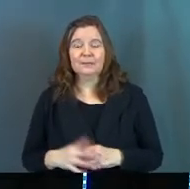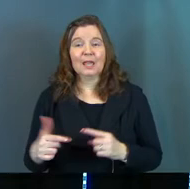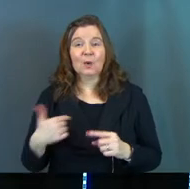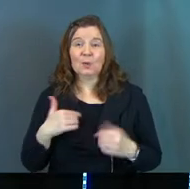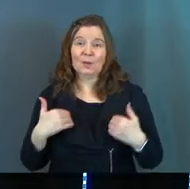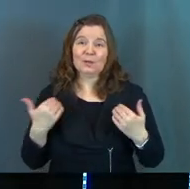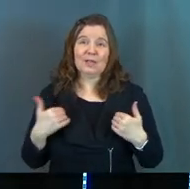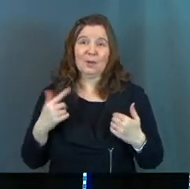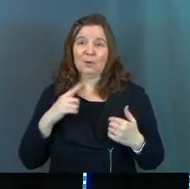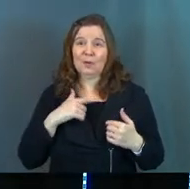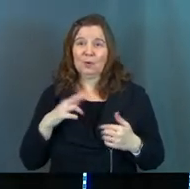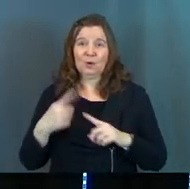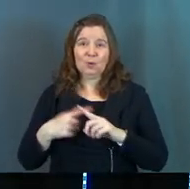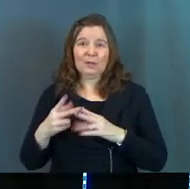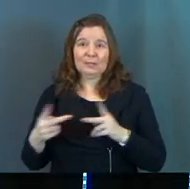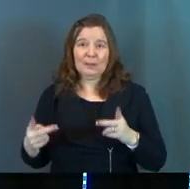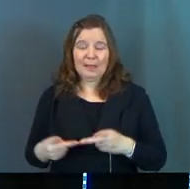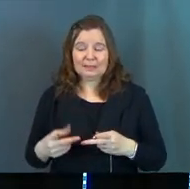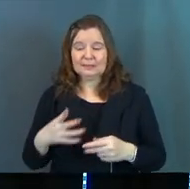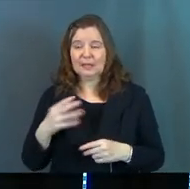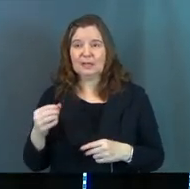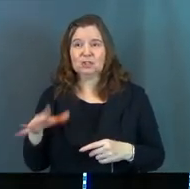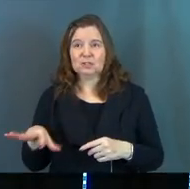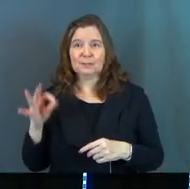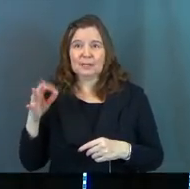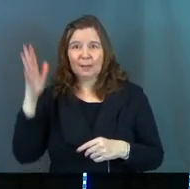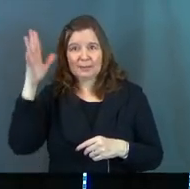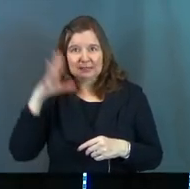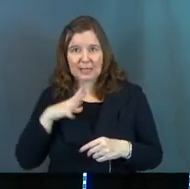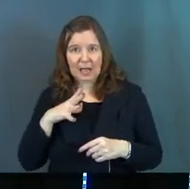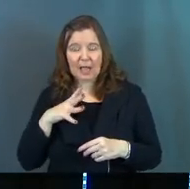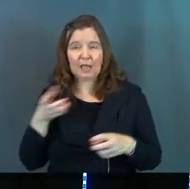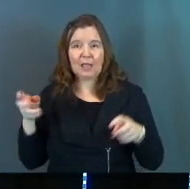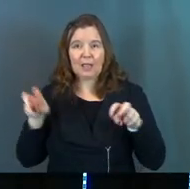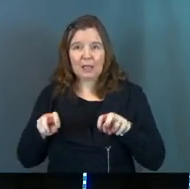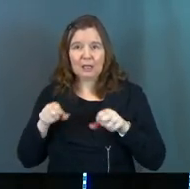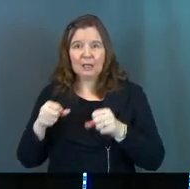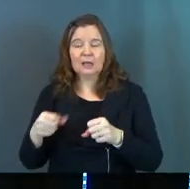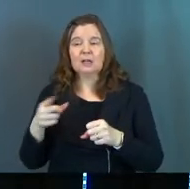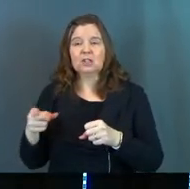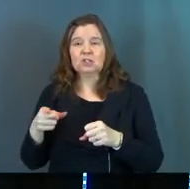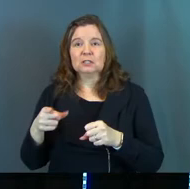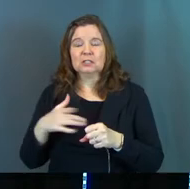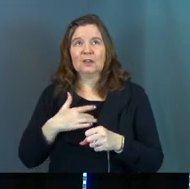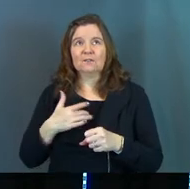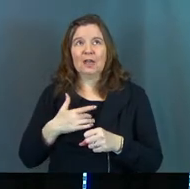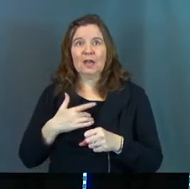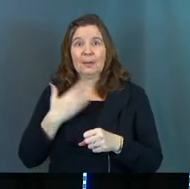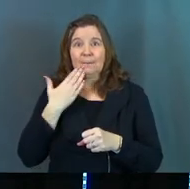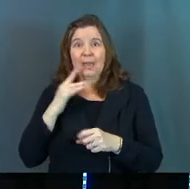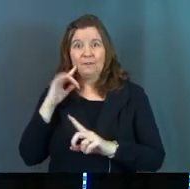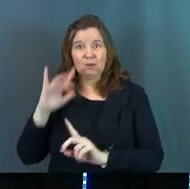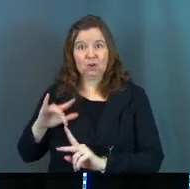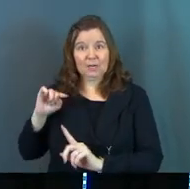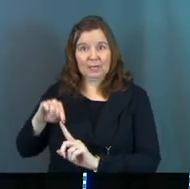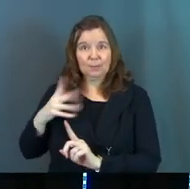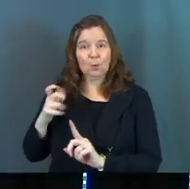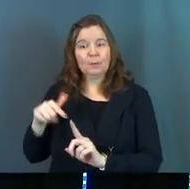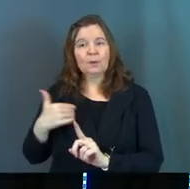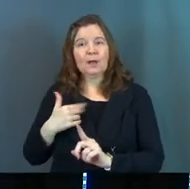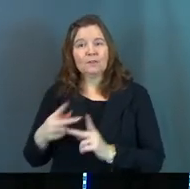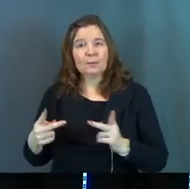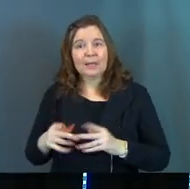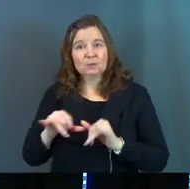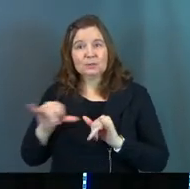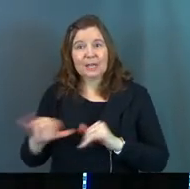And we were young, and we were in a rental place, and she picked this guy up, and she felt bad for him and wanted him to